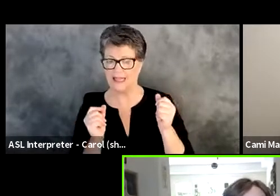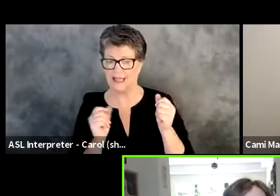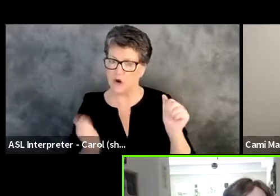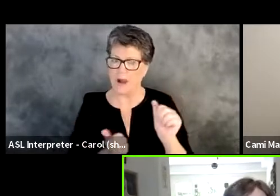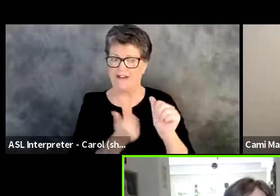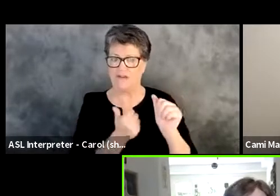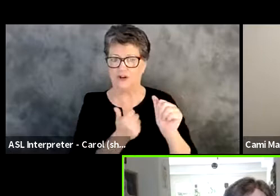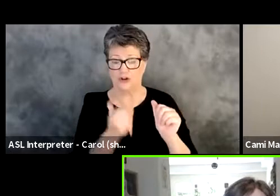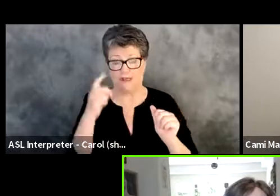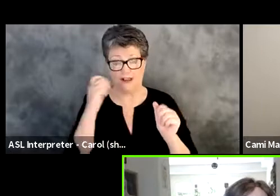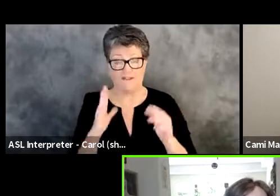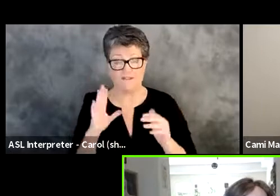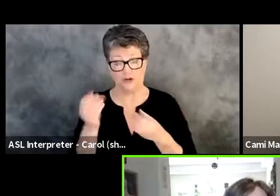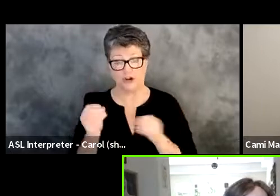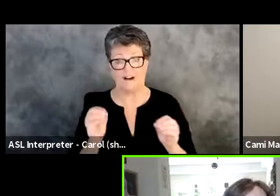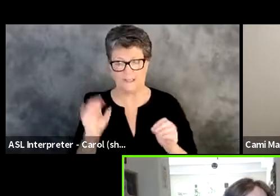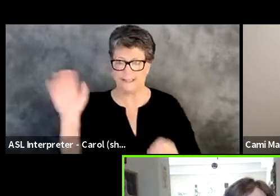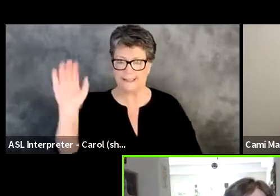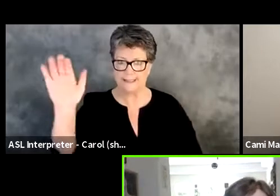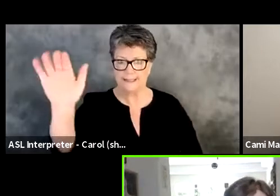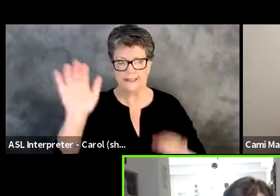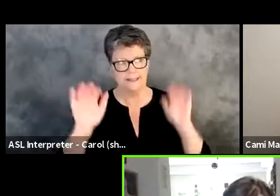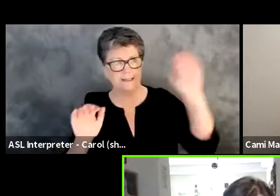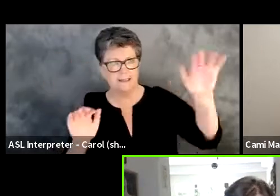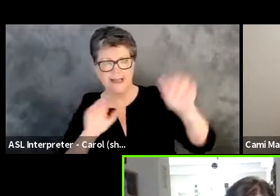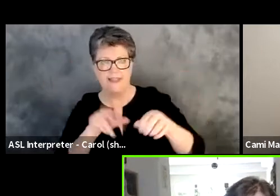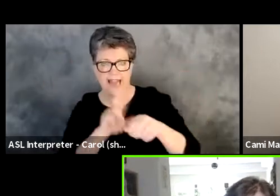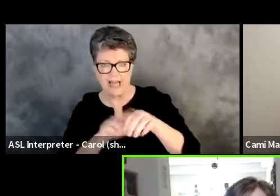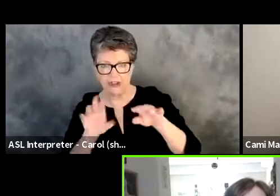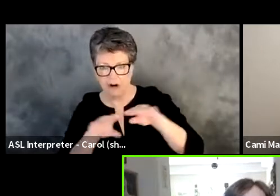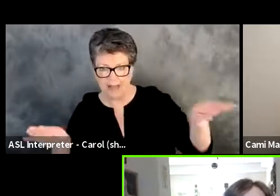the governor's offices and at the